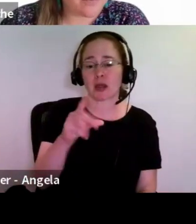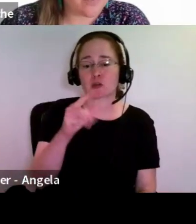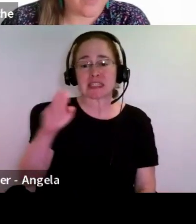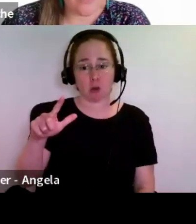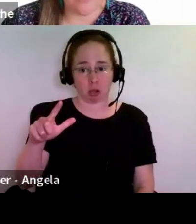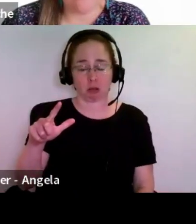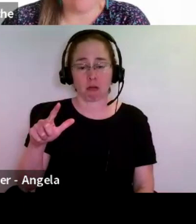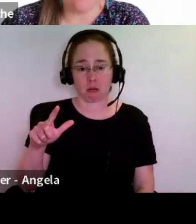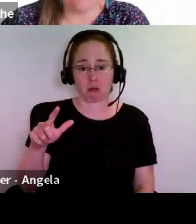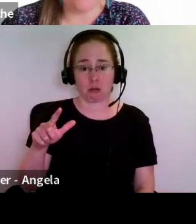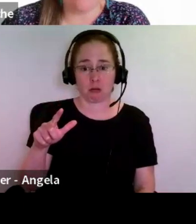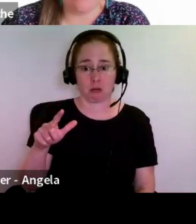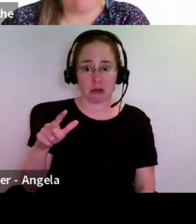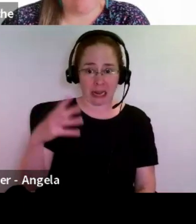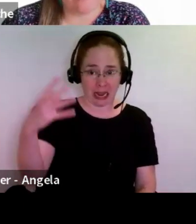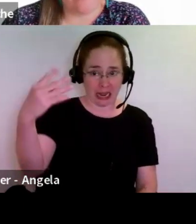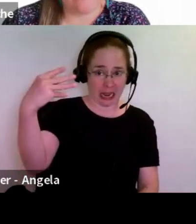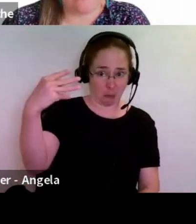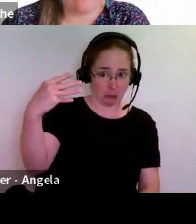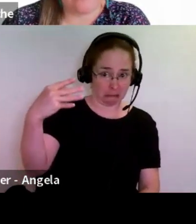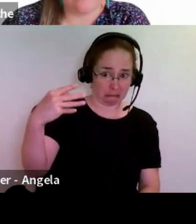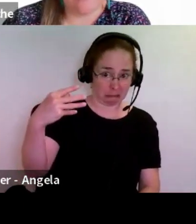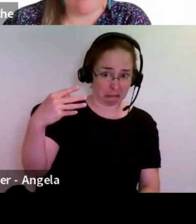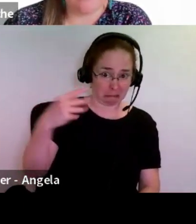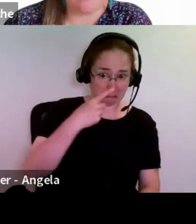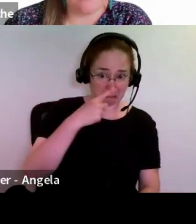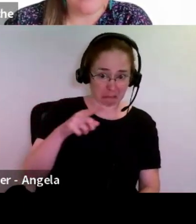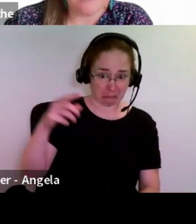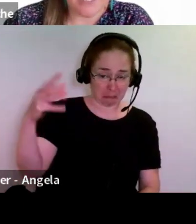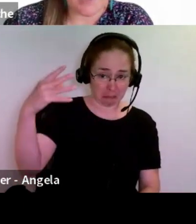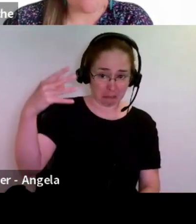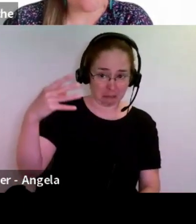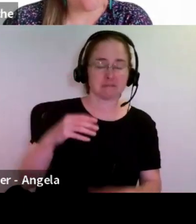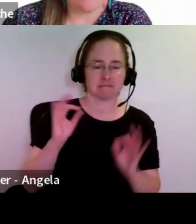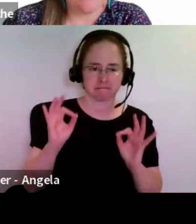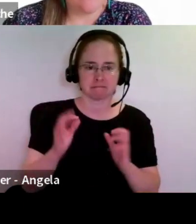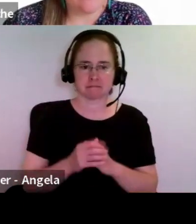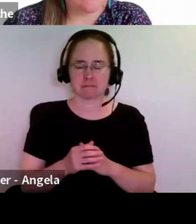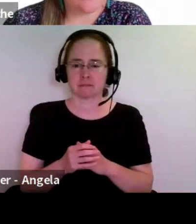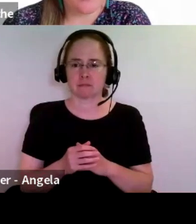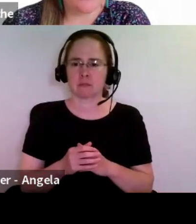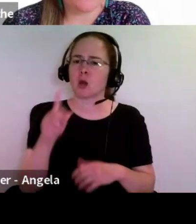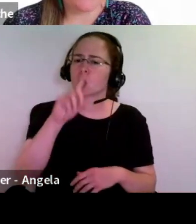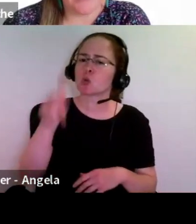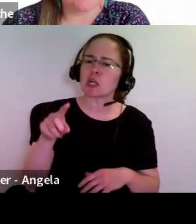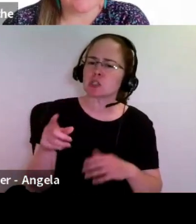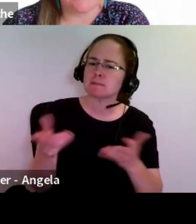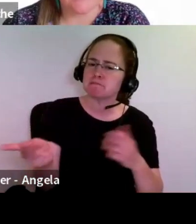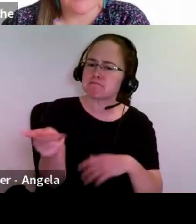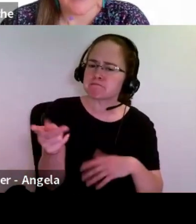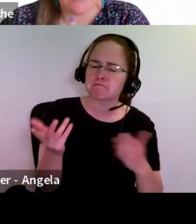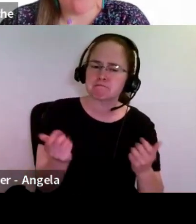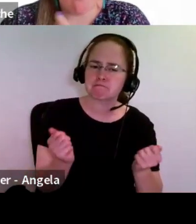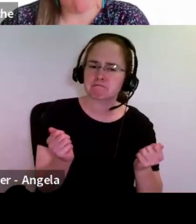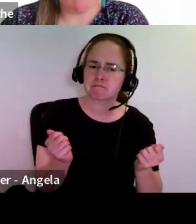Crystal. If you want to put your video on there, folks. We had a question for you